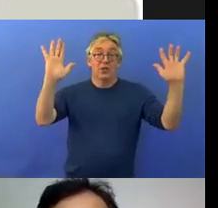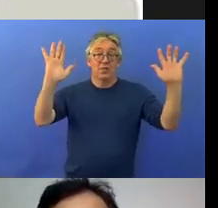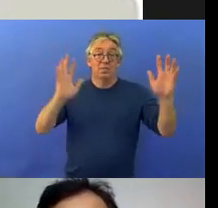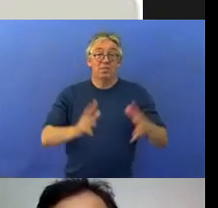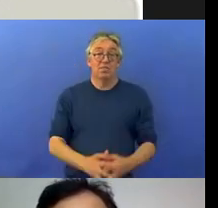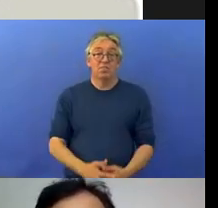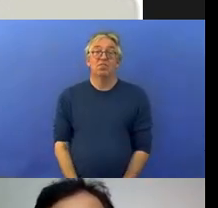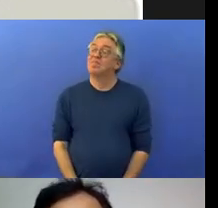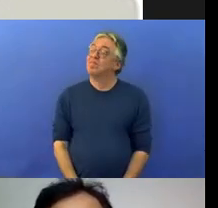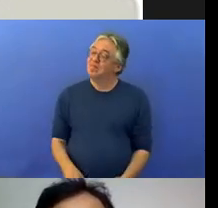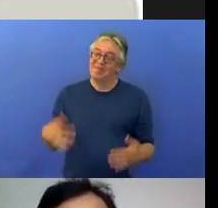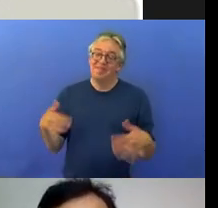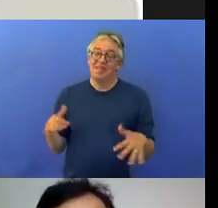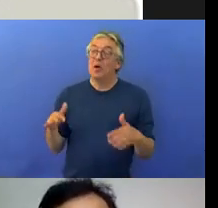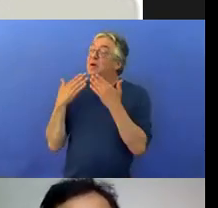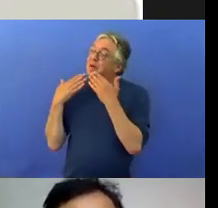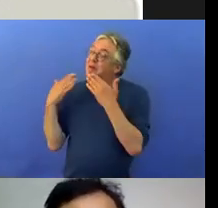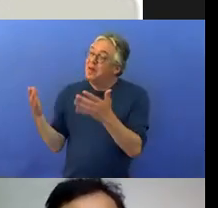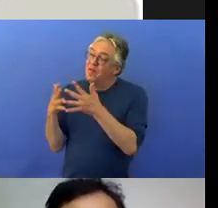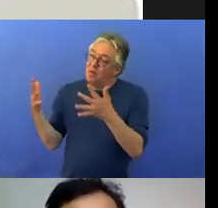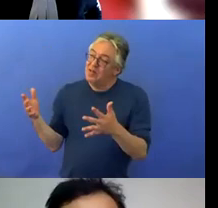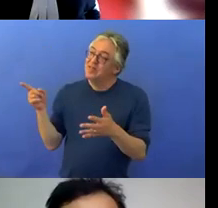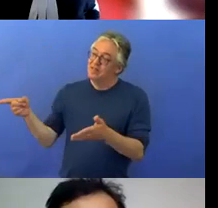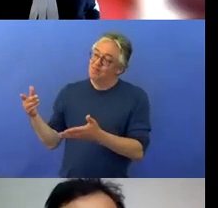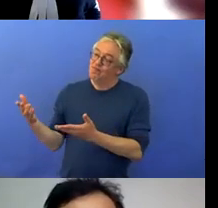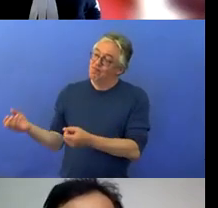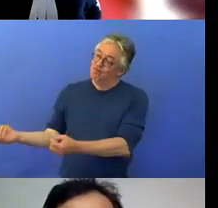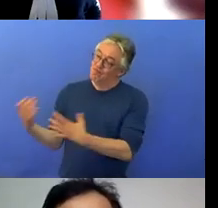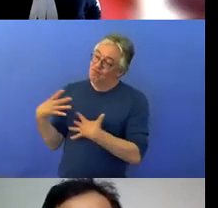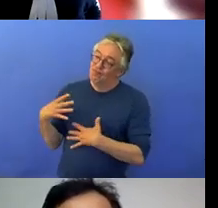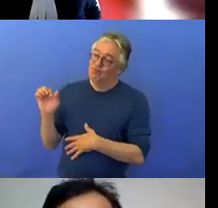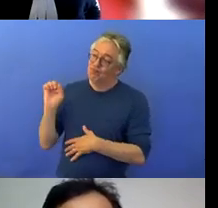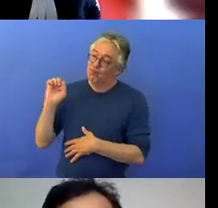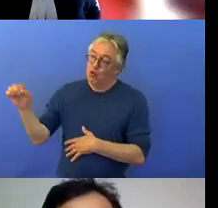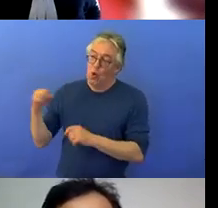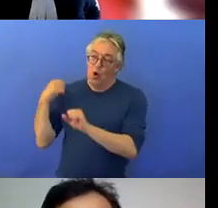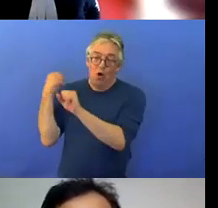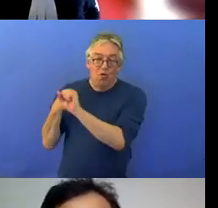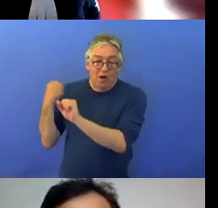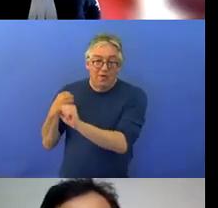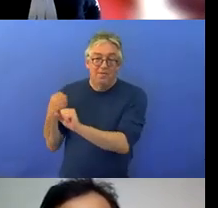Thank you very much, Shano, to share with us your fight, in fact, to get